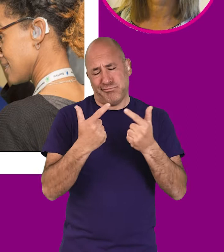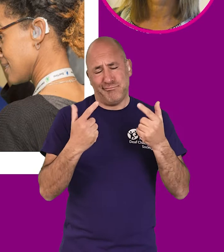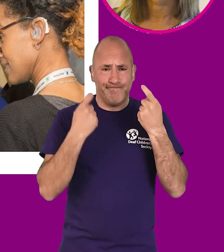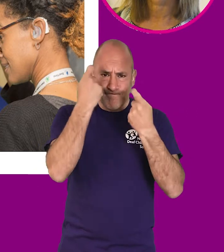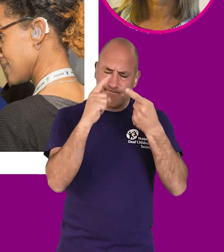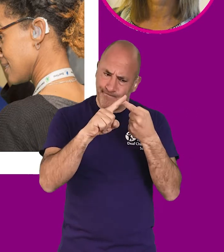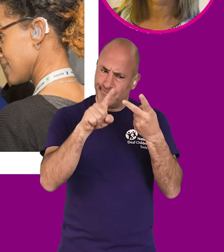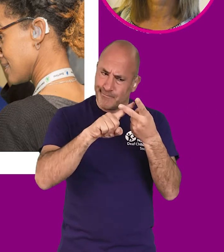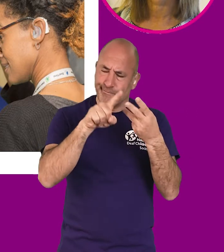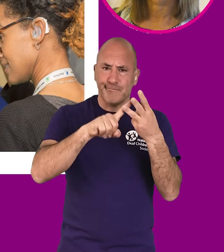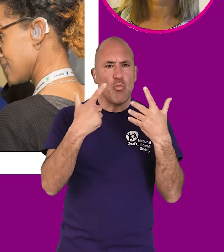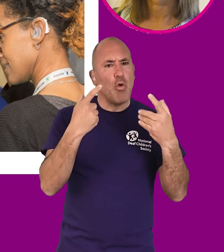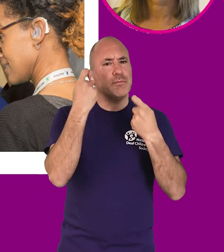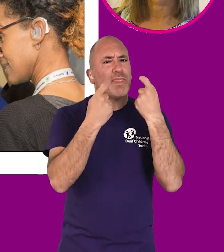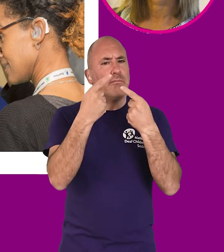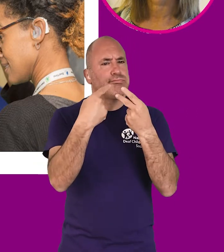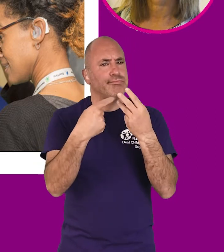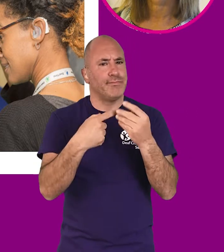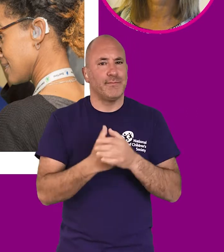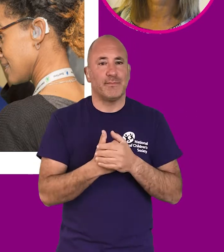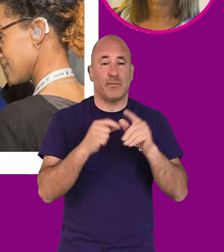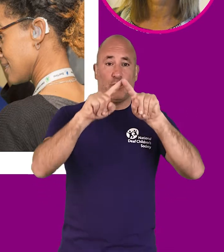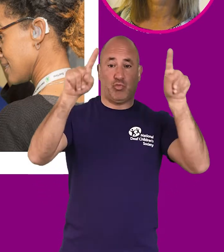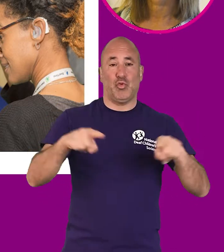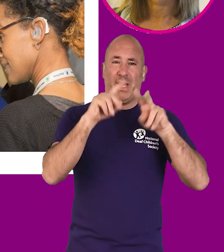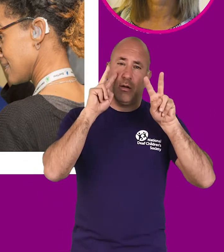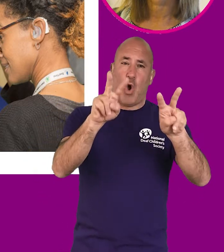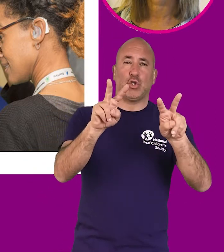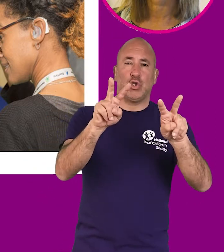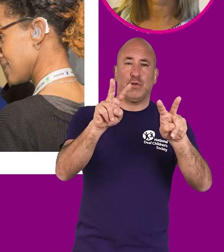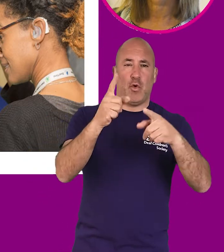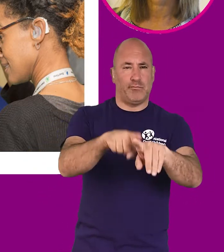So obviously there are loads and loads of considerations.